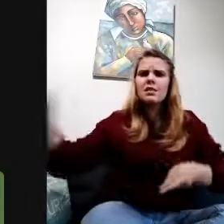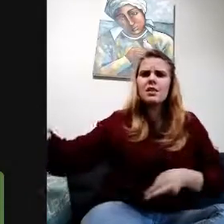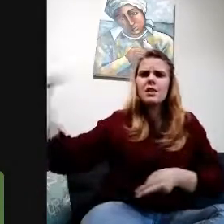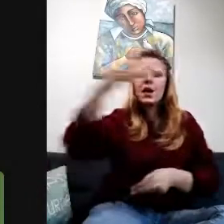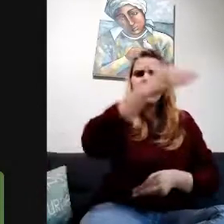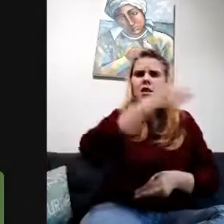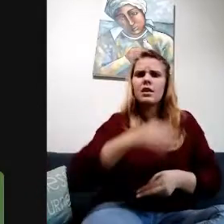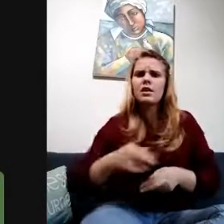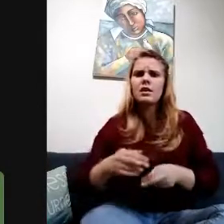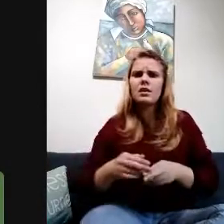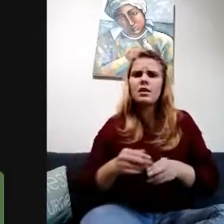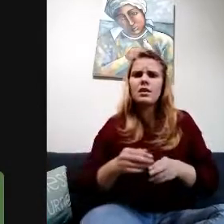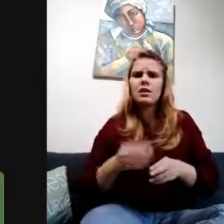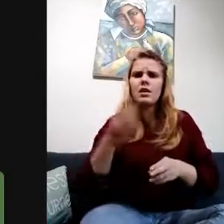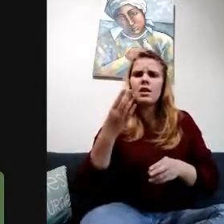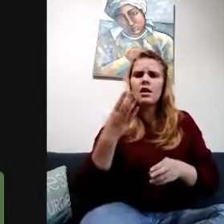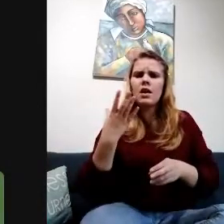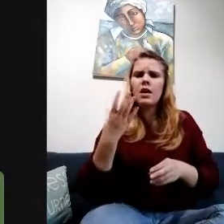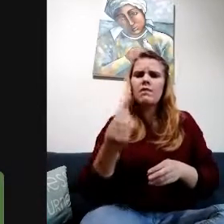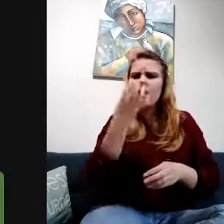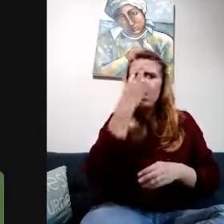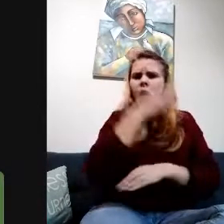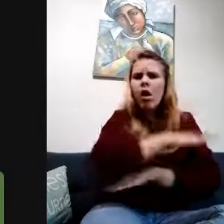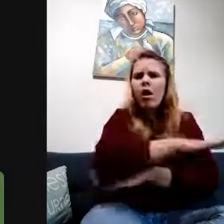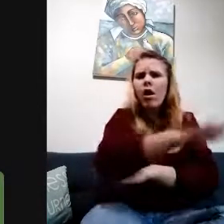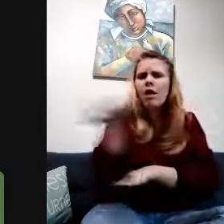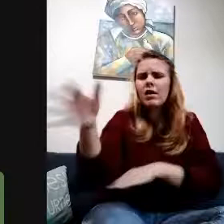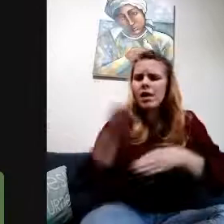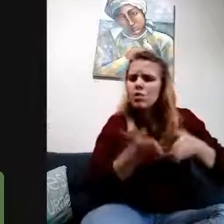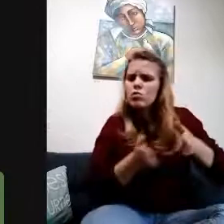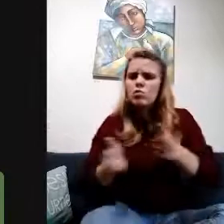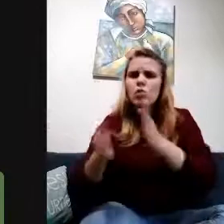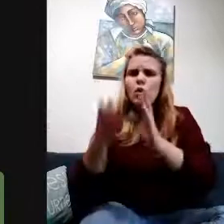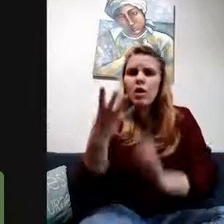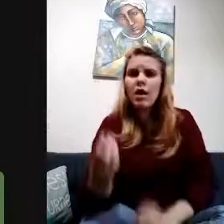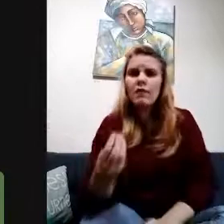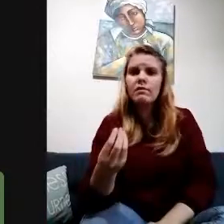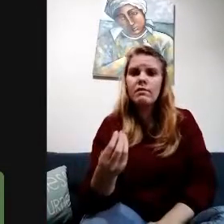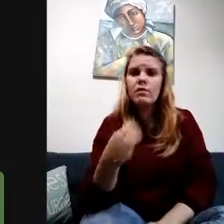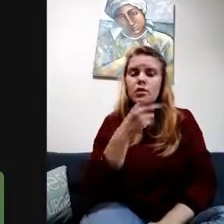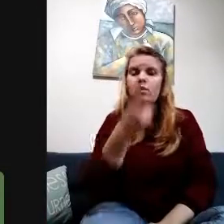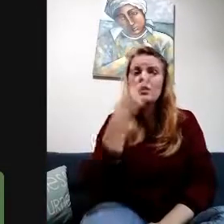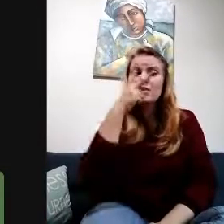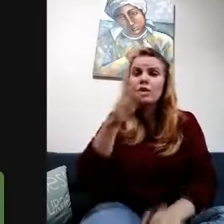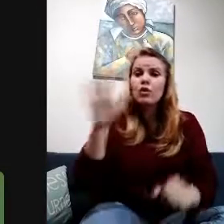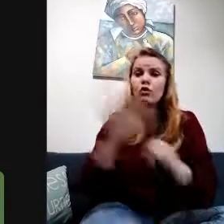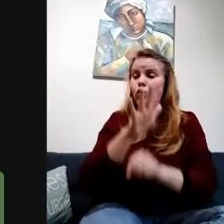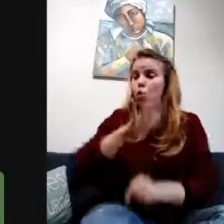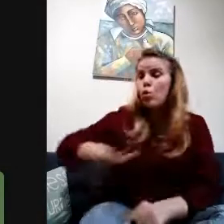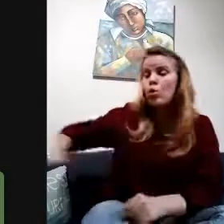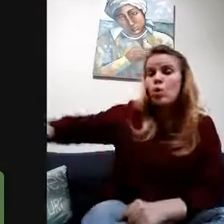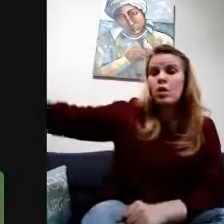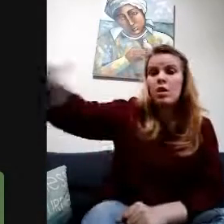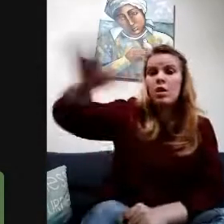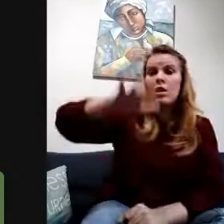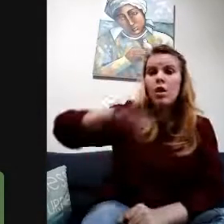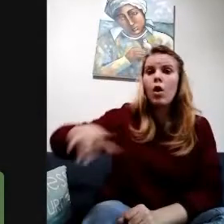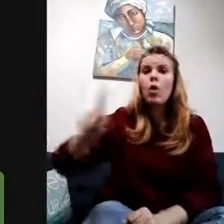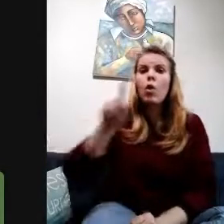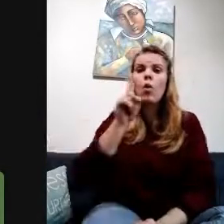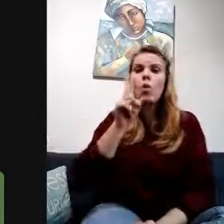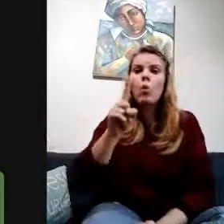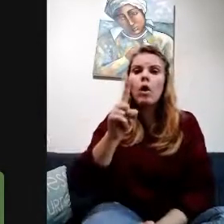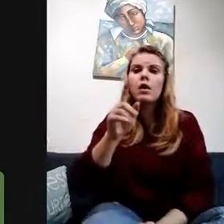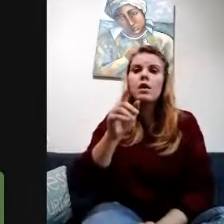down, and there's a garden and whatever. What we do there is we see that whole area as one abnormal course condition,